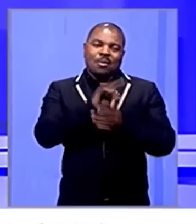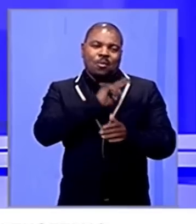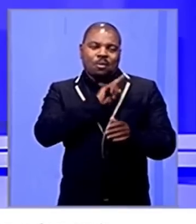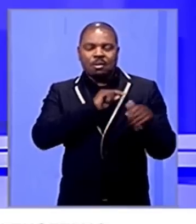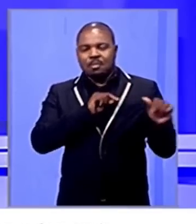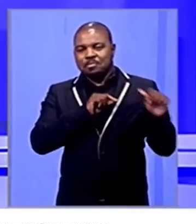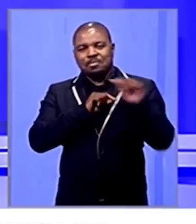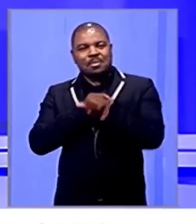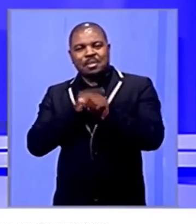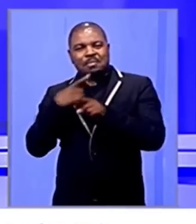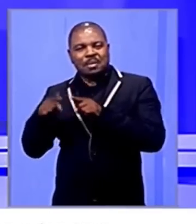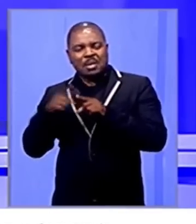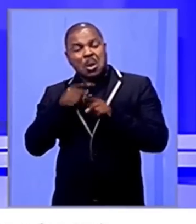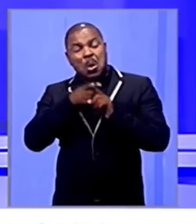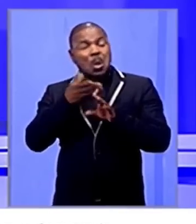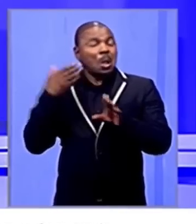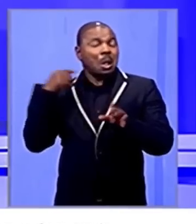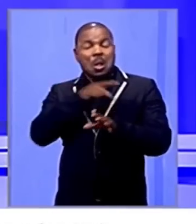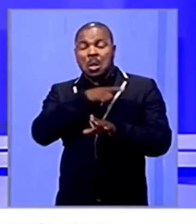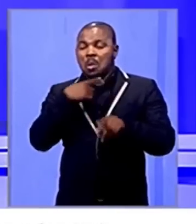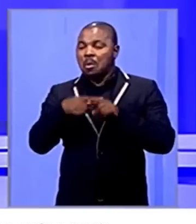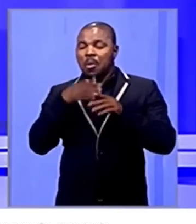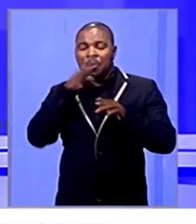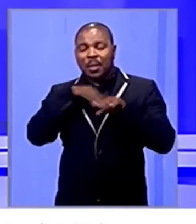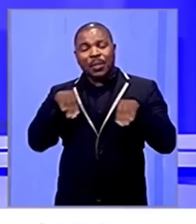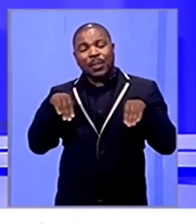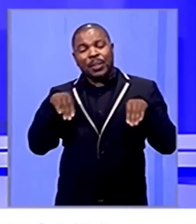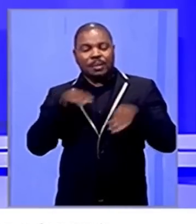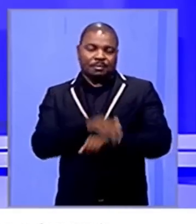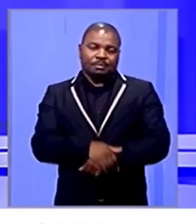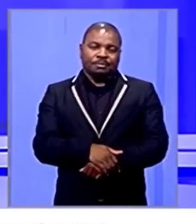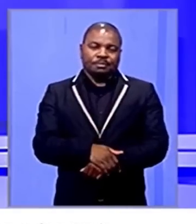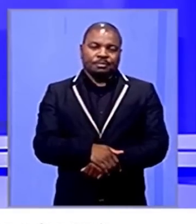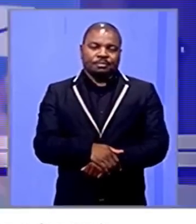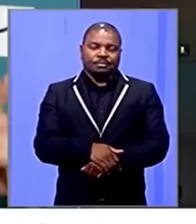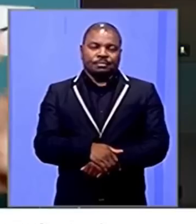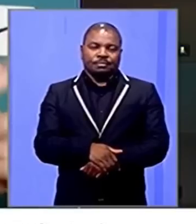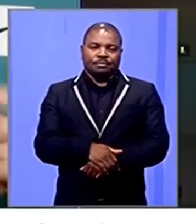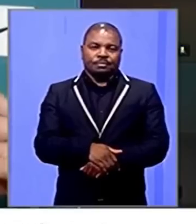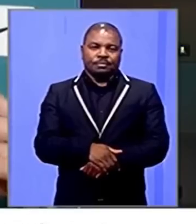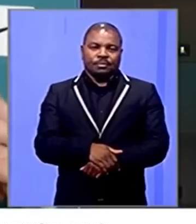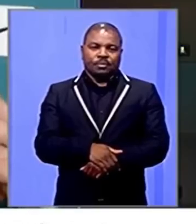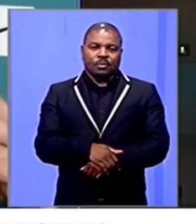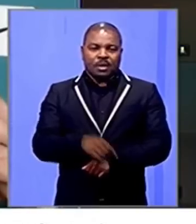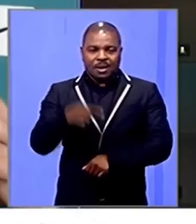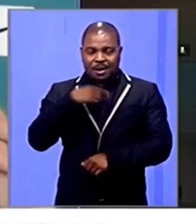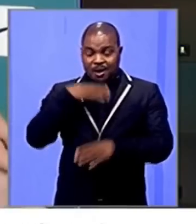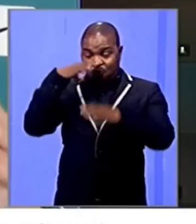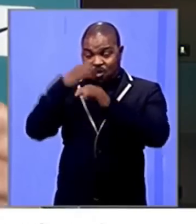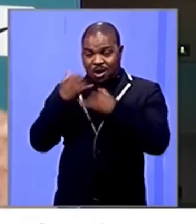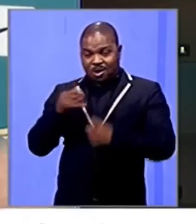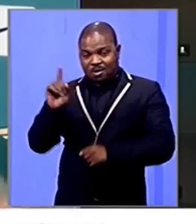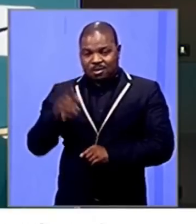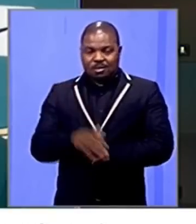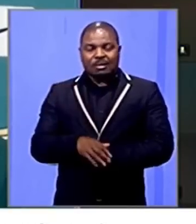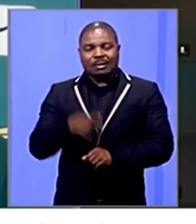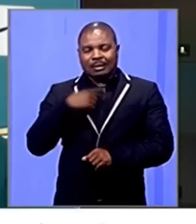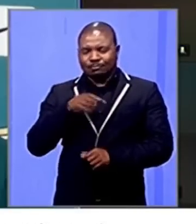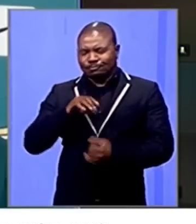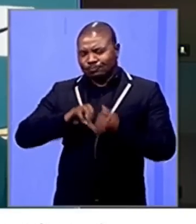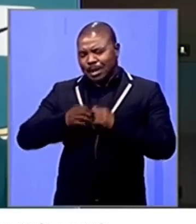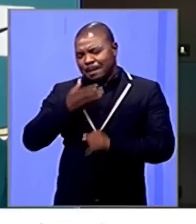setlhopheng morago ga go nna sebaka a sa tshameke. My focus really now is actually like doing my best